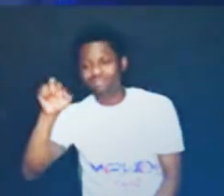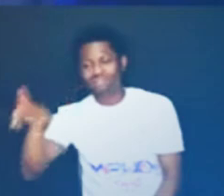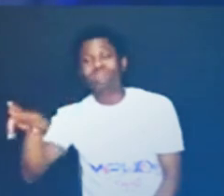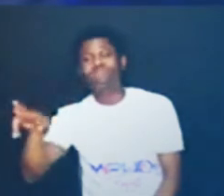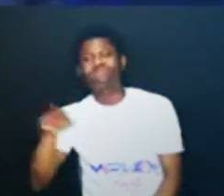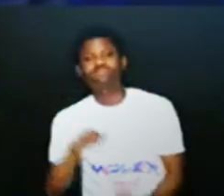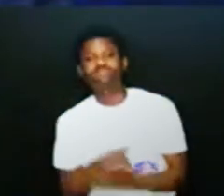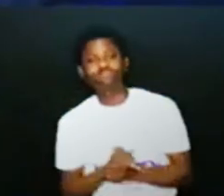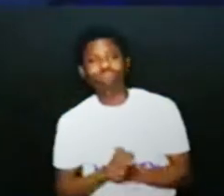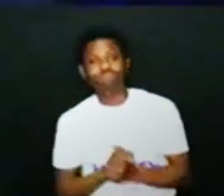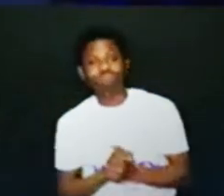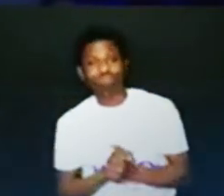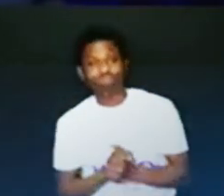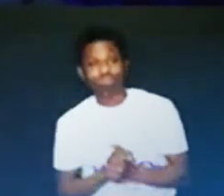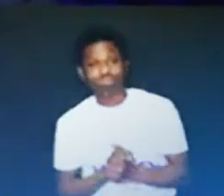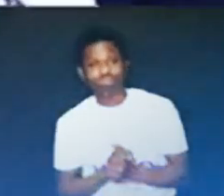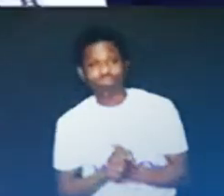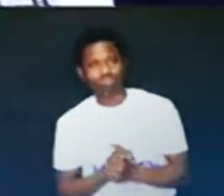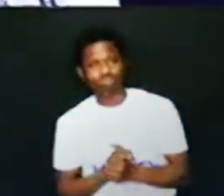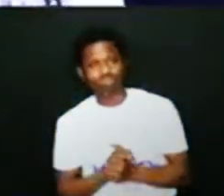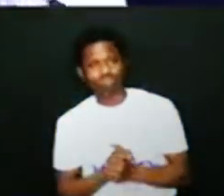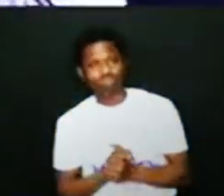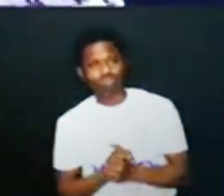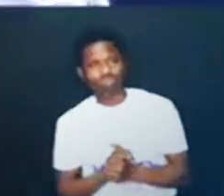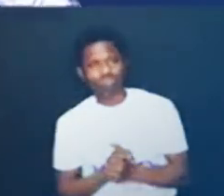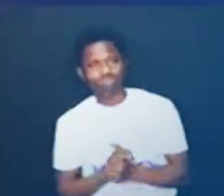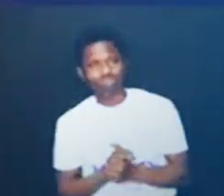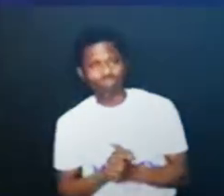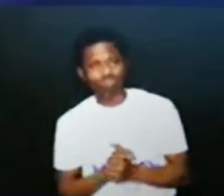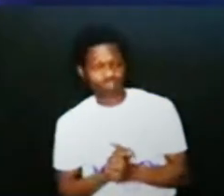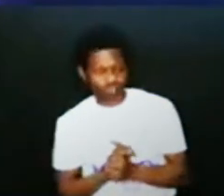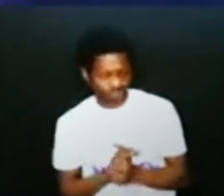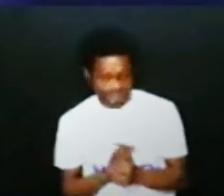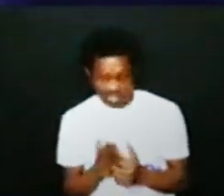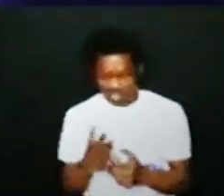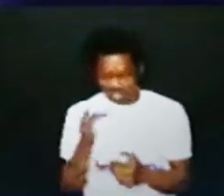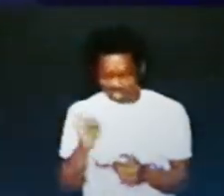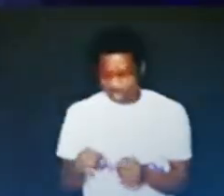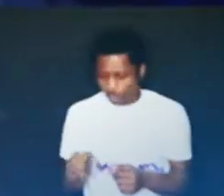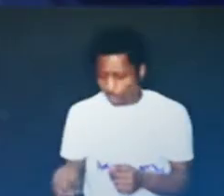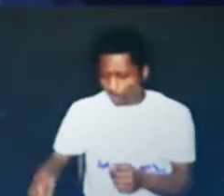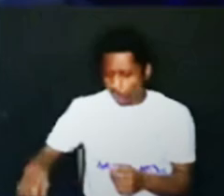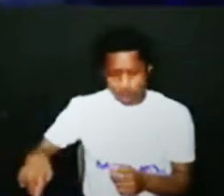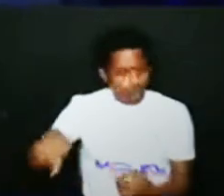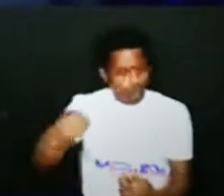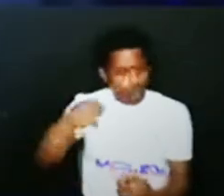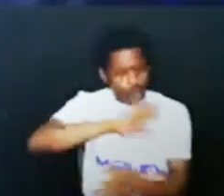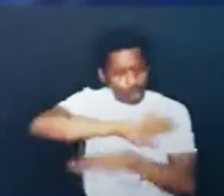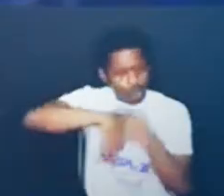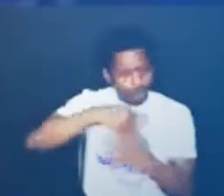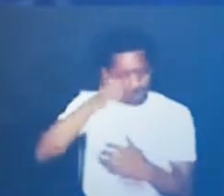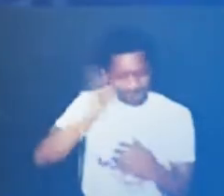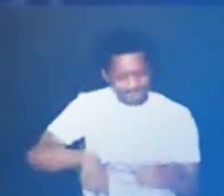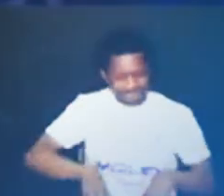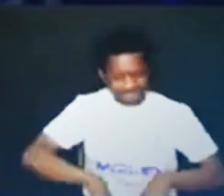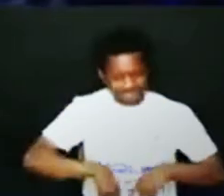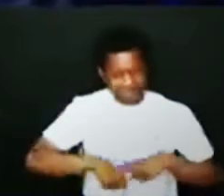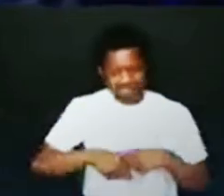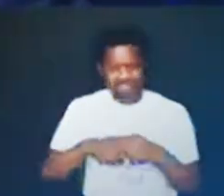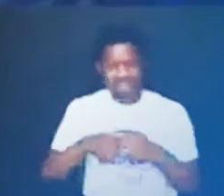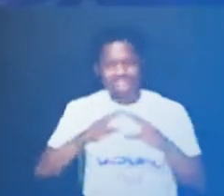Tamar asienti. Now see, they are supposed to have been living in a compound house. Adopnu wenu no atifi